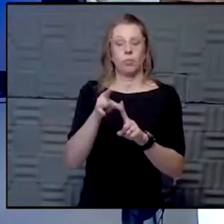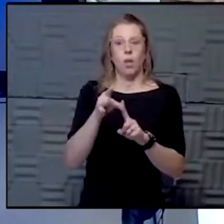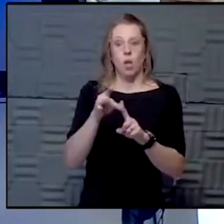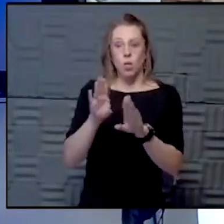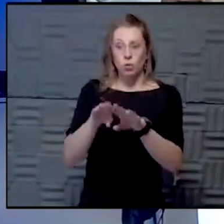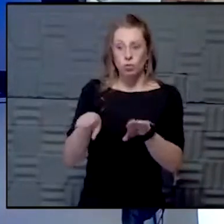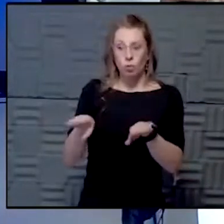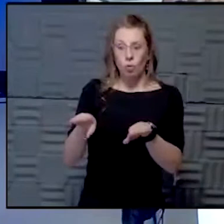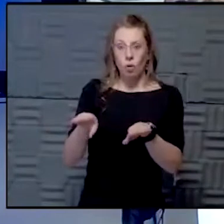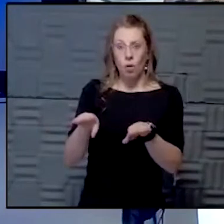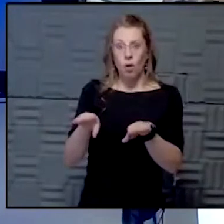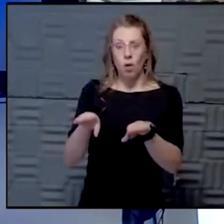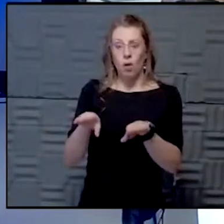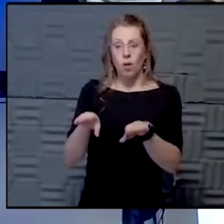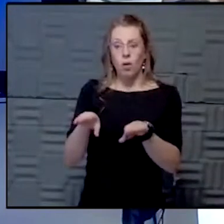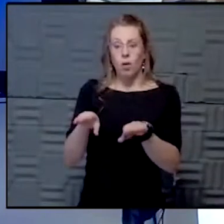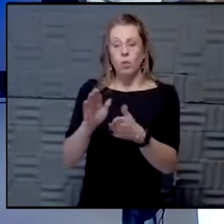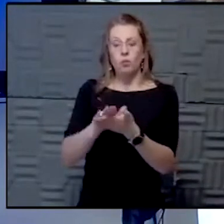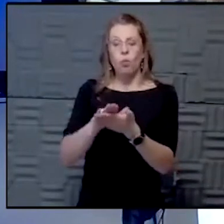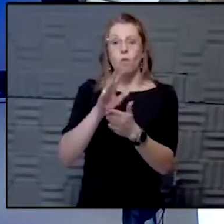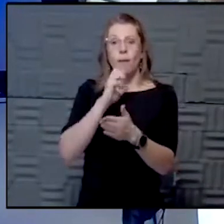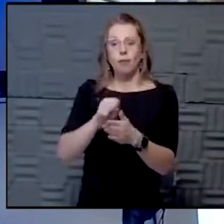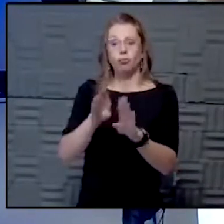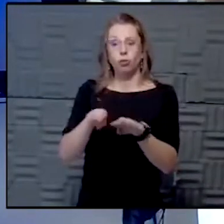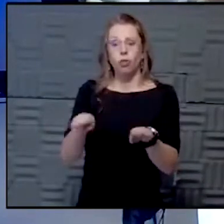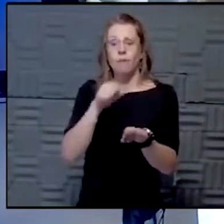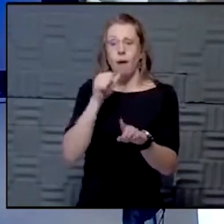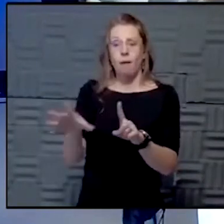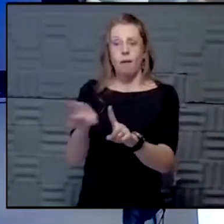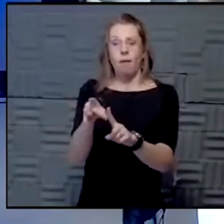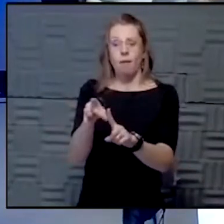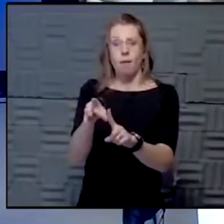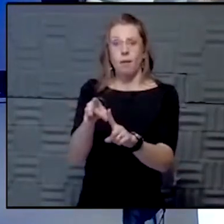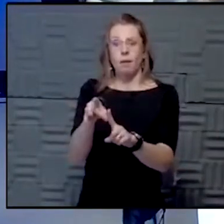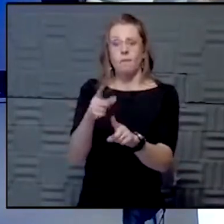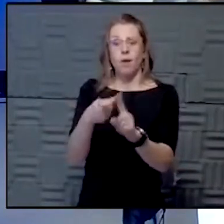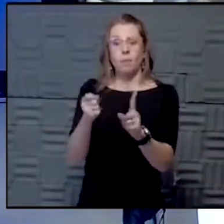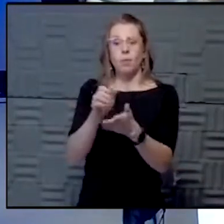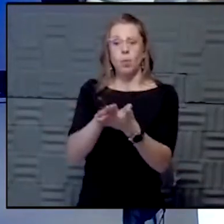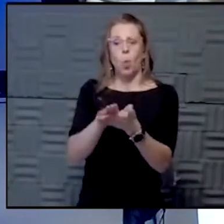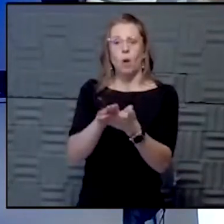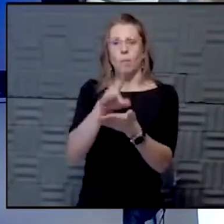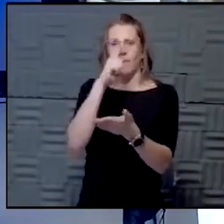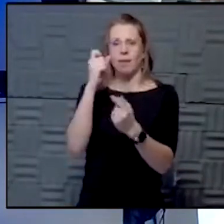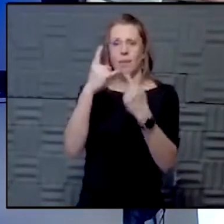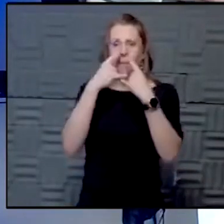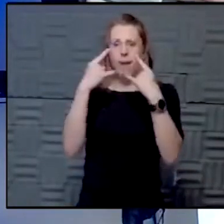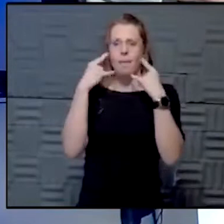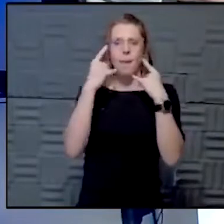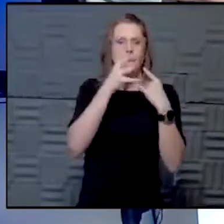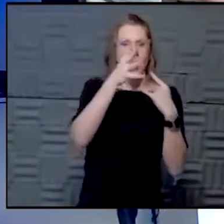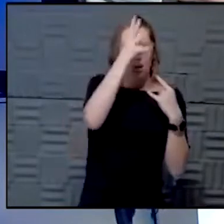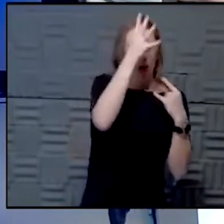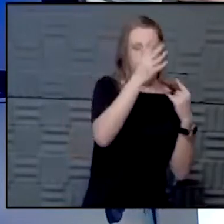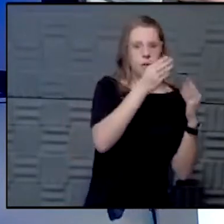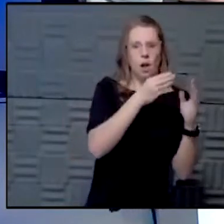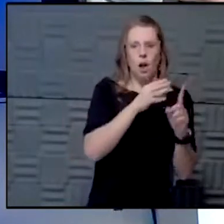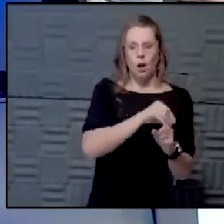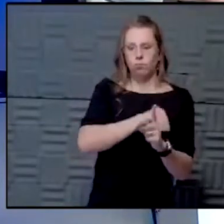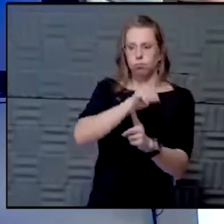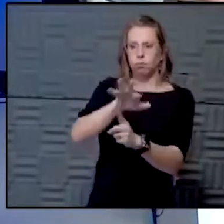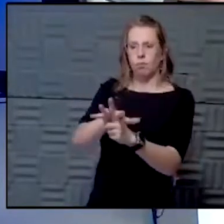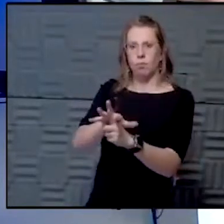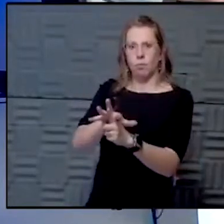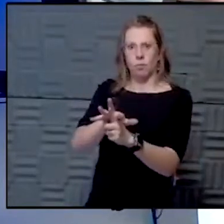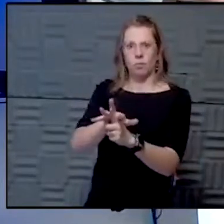children aren't getting COVID at school because the mask-wearing policy. She says parents are bringing it home to their children. The community